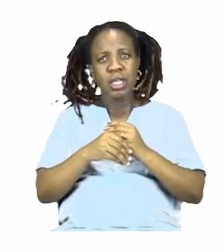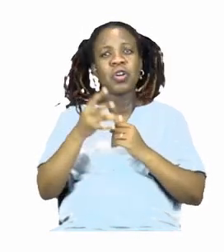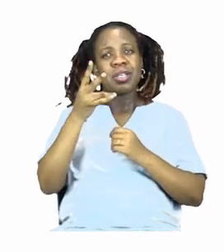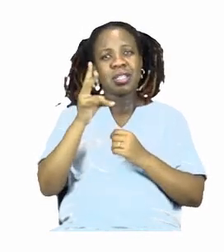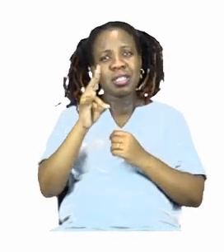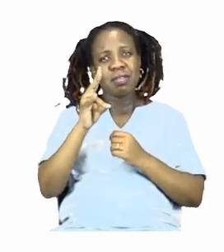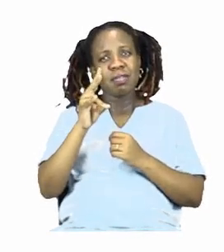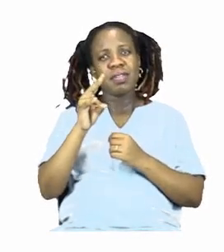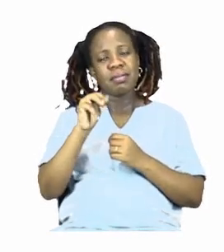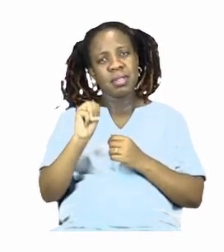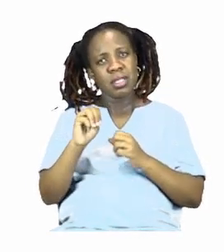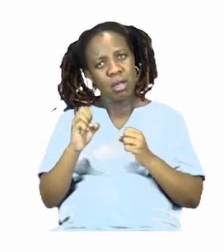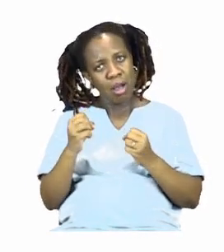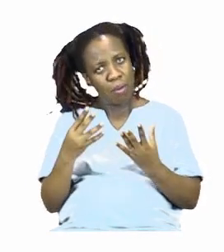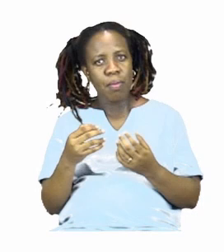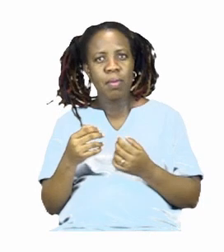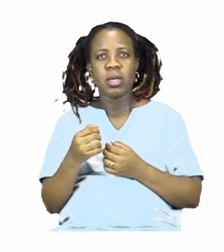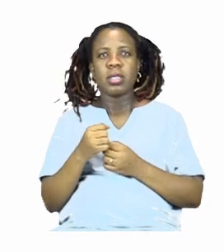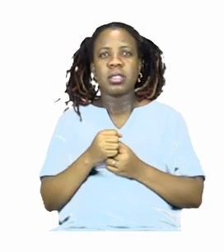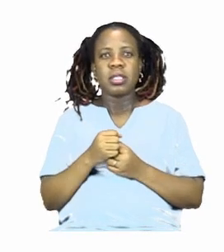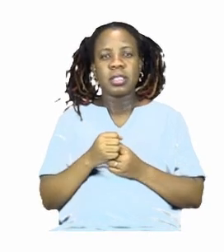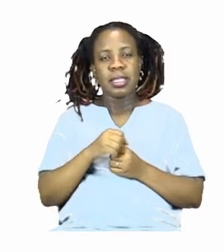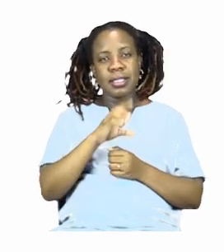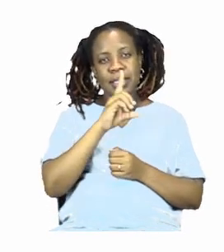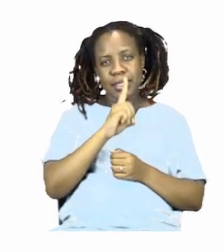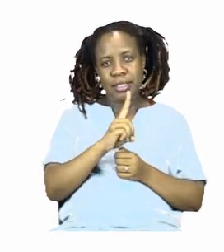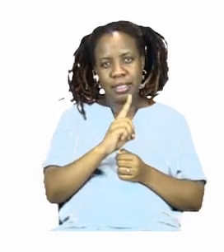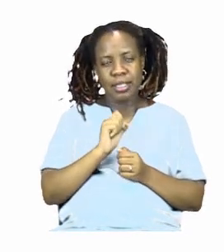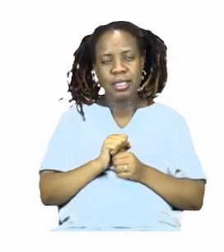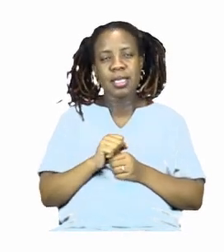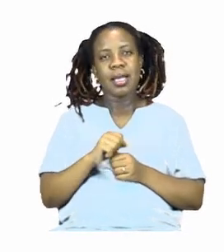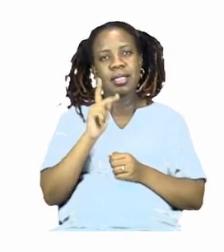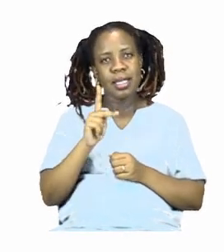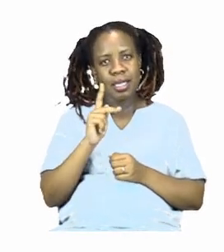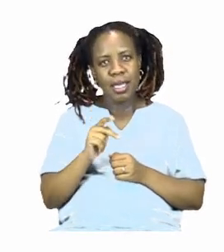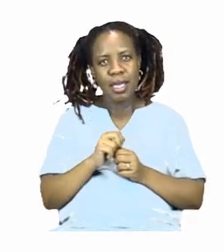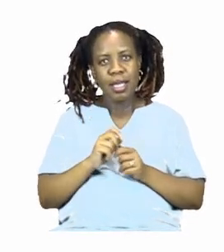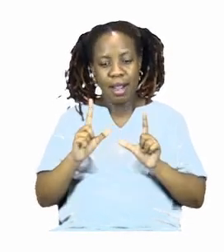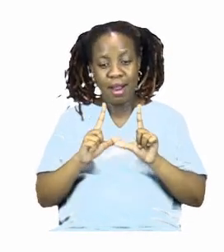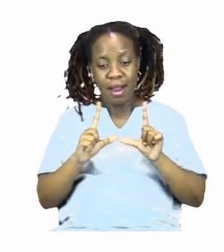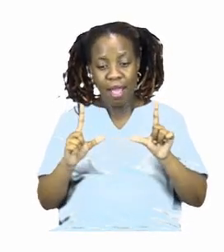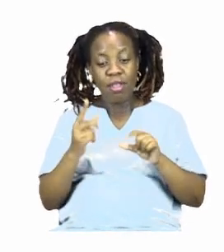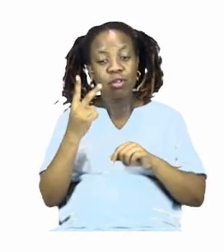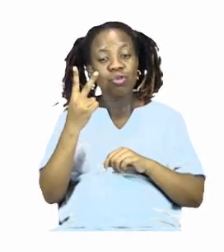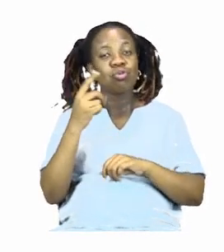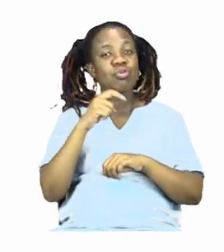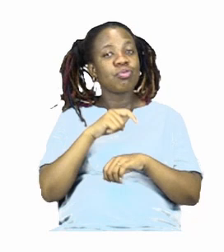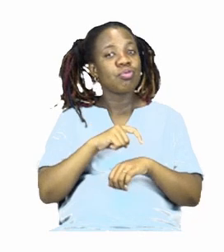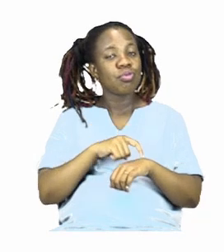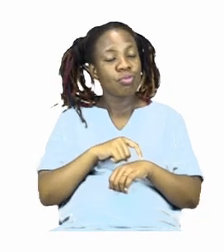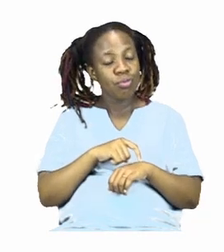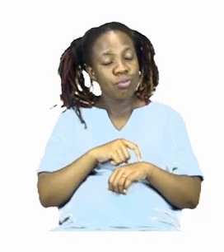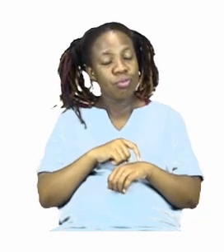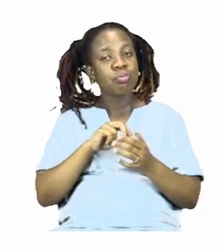And then you have to also double your length, which is 5, and that means you have to double 5. Now